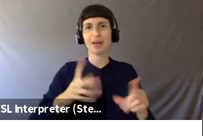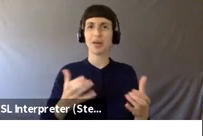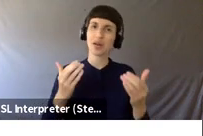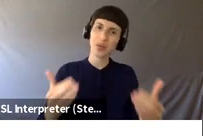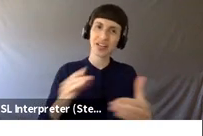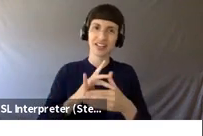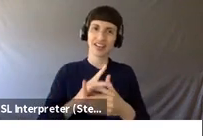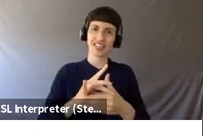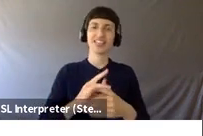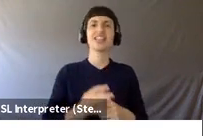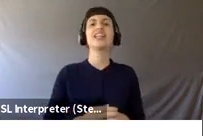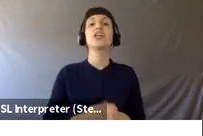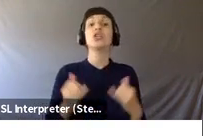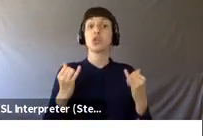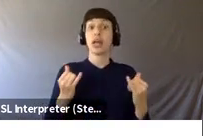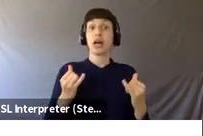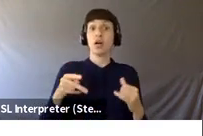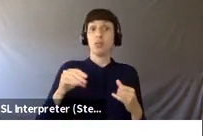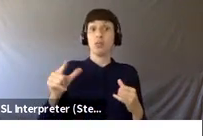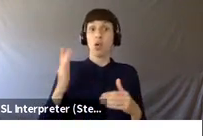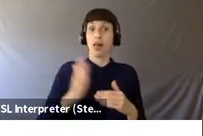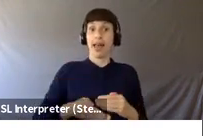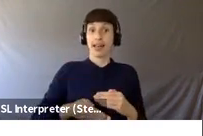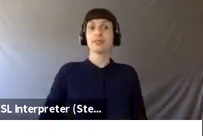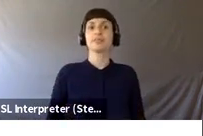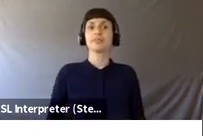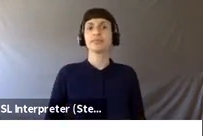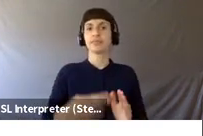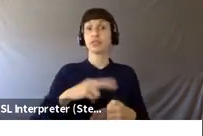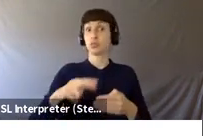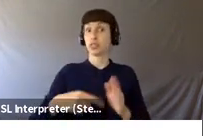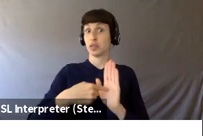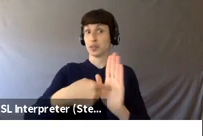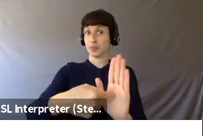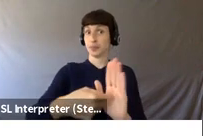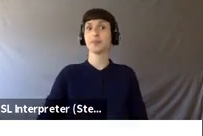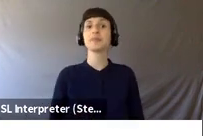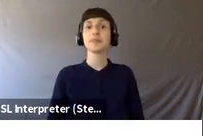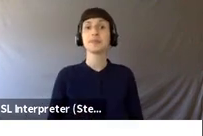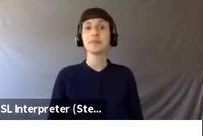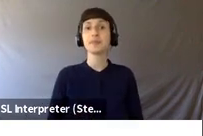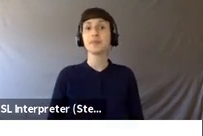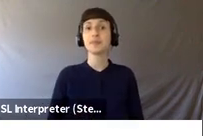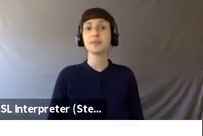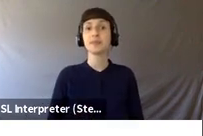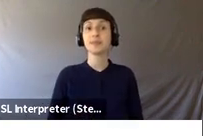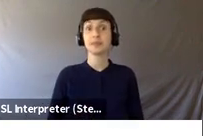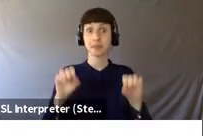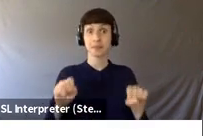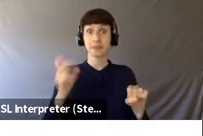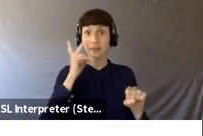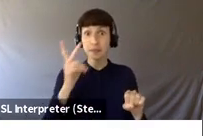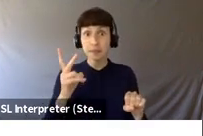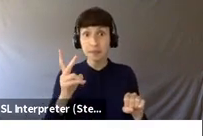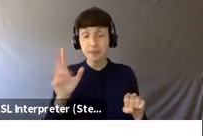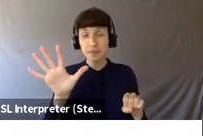content. So I'm going to end the poll, and I'm going to share the results with everyone. And as you can see, it looks like